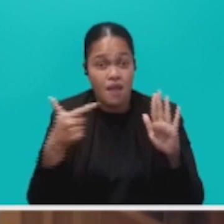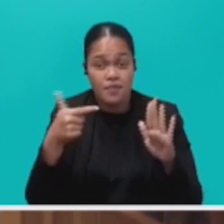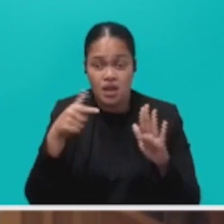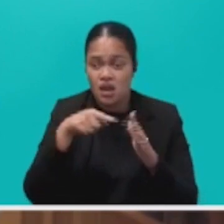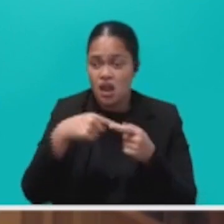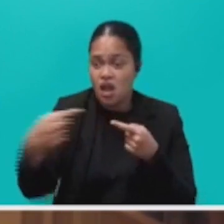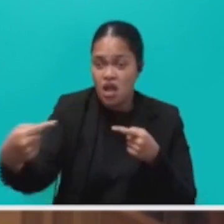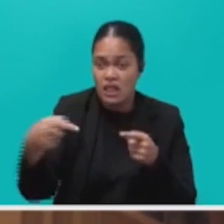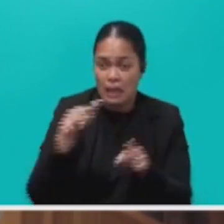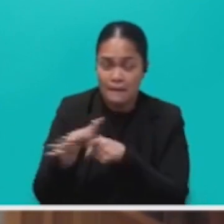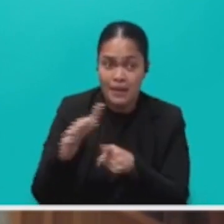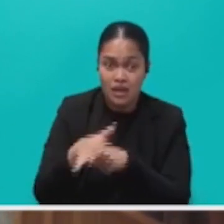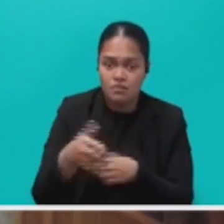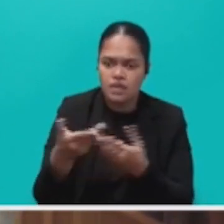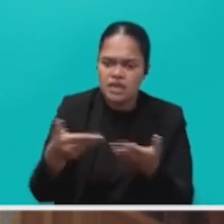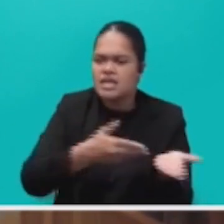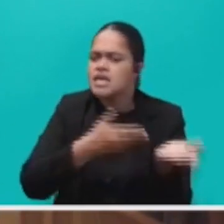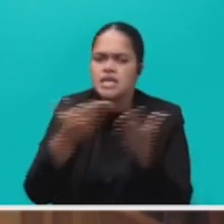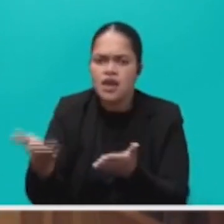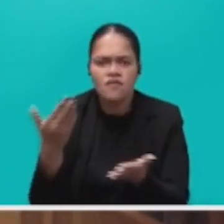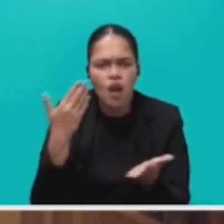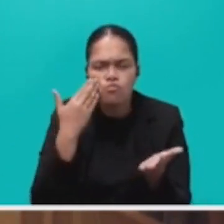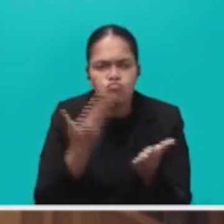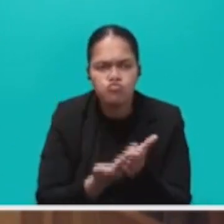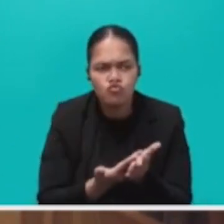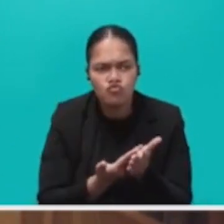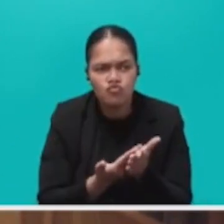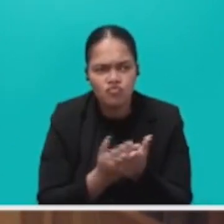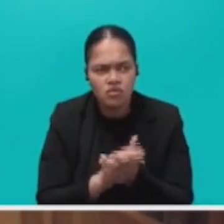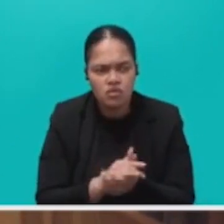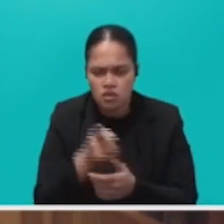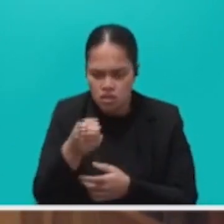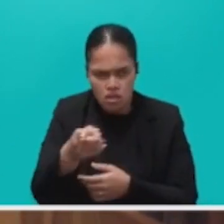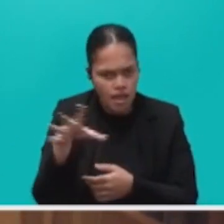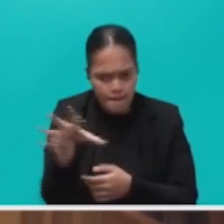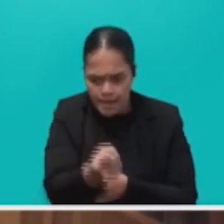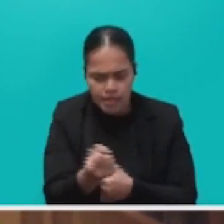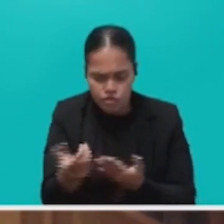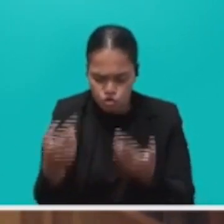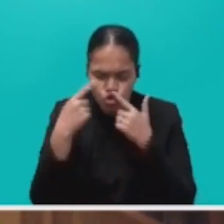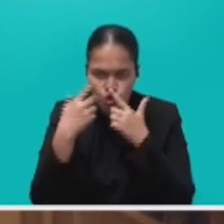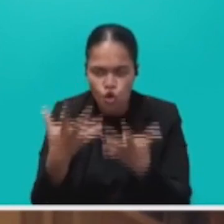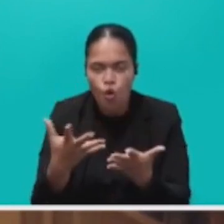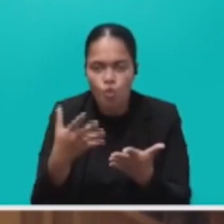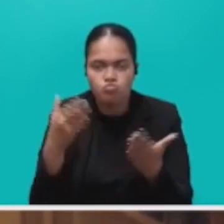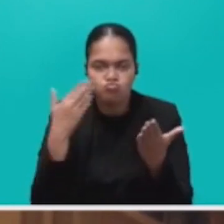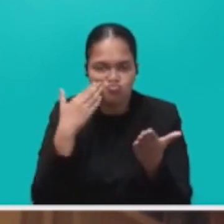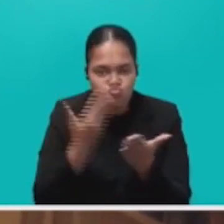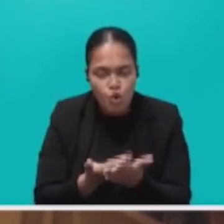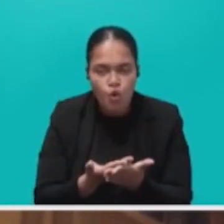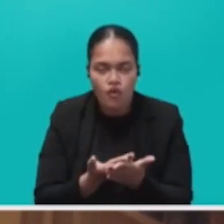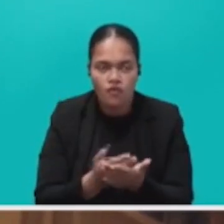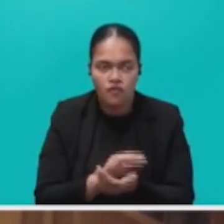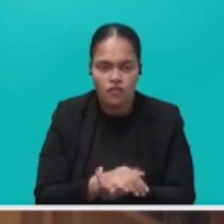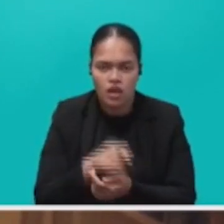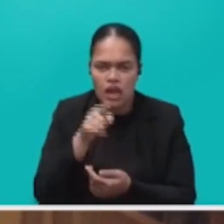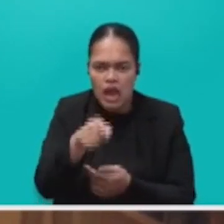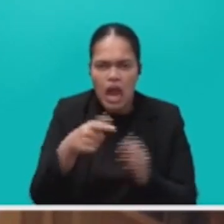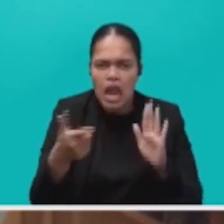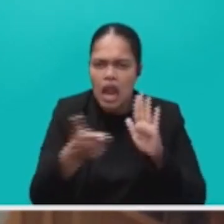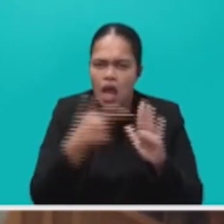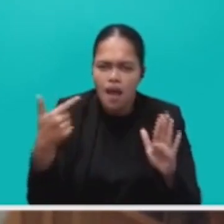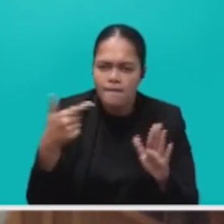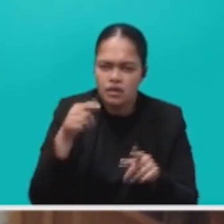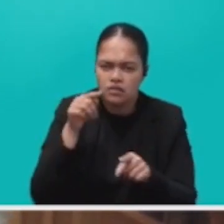against anybody, give it with some proof. Honourable Speaker, he has to come up with the proof. He's labelled